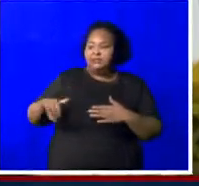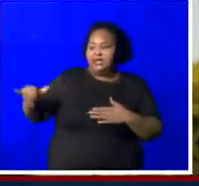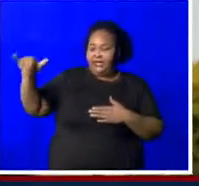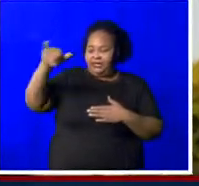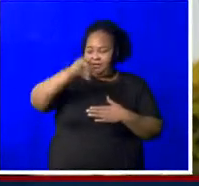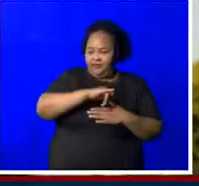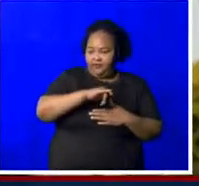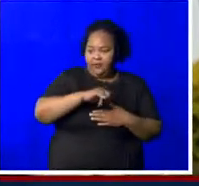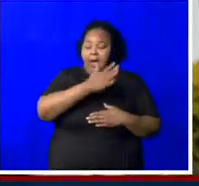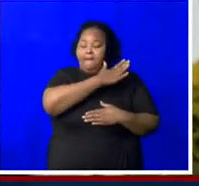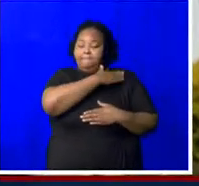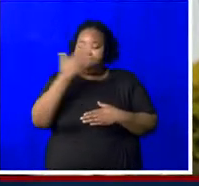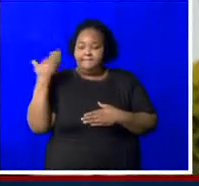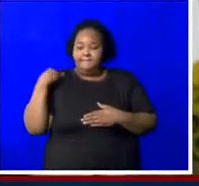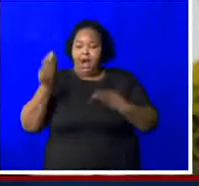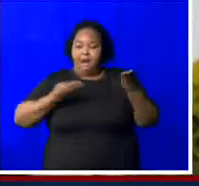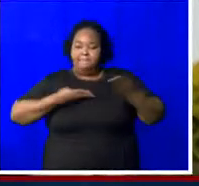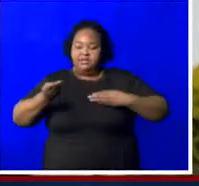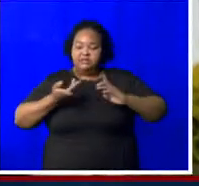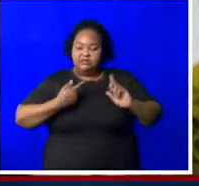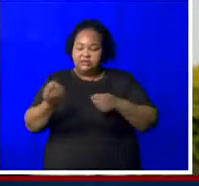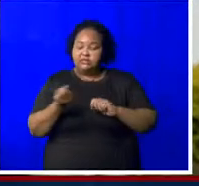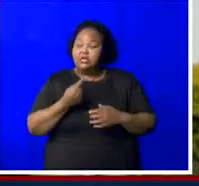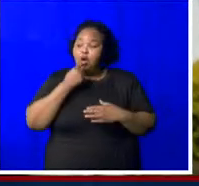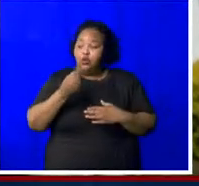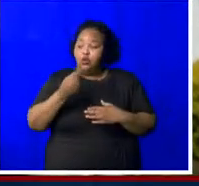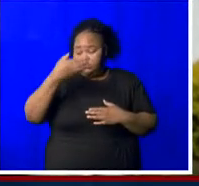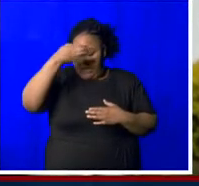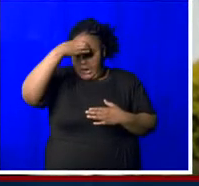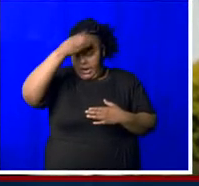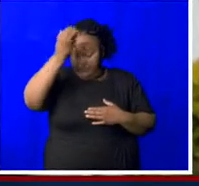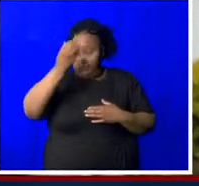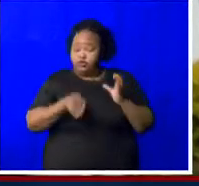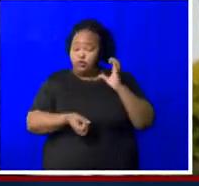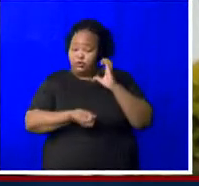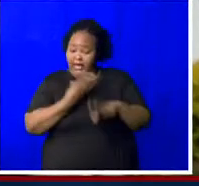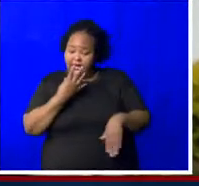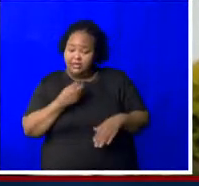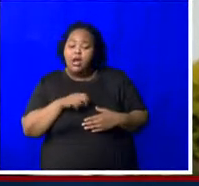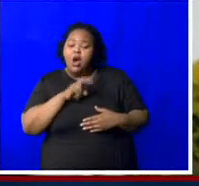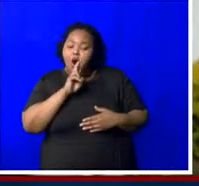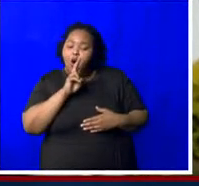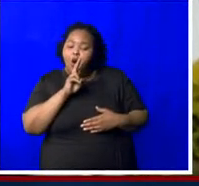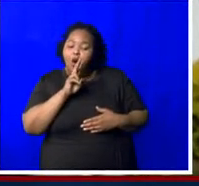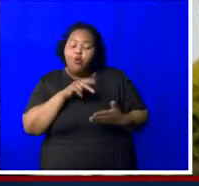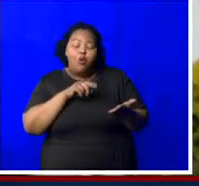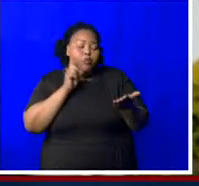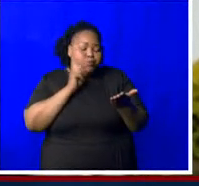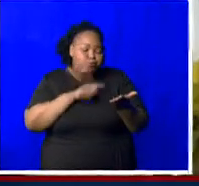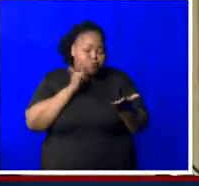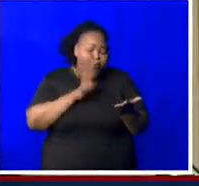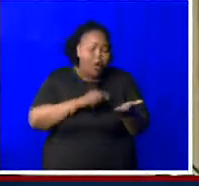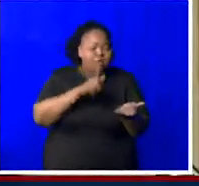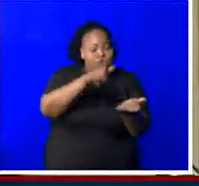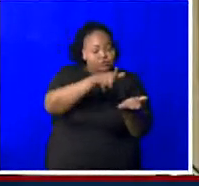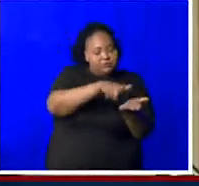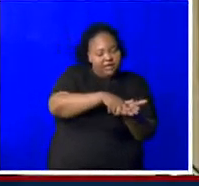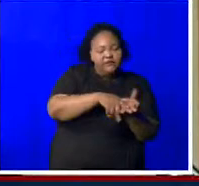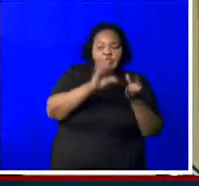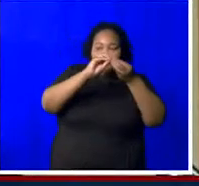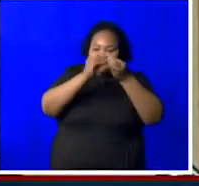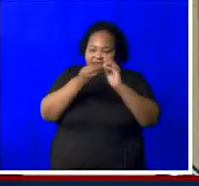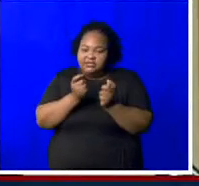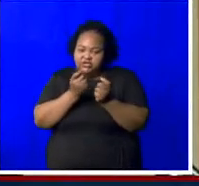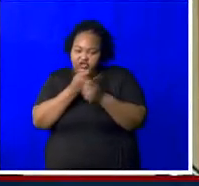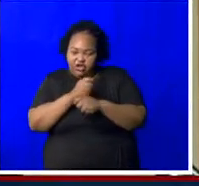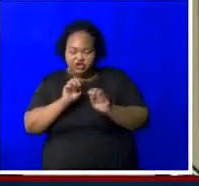yetemabhizinisi umhlonishwa Mancoba Khumalo uthi uhulumende sewuvele ucalile ukubuka ukuthi lo mthetho ungachitshelwa kanjani. We just